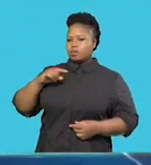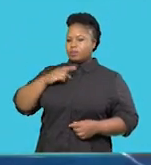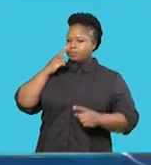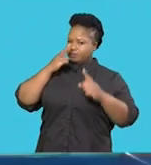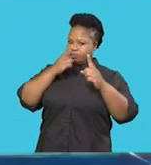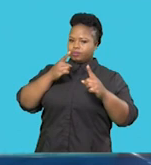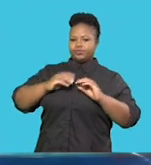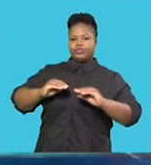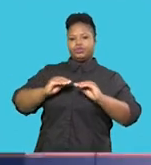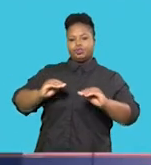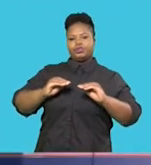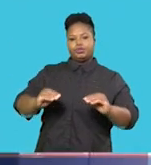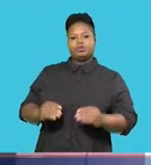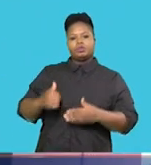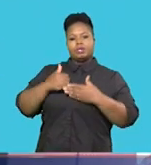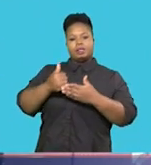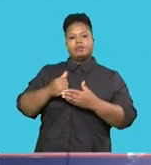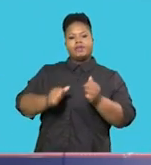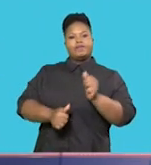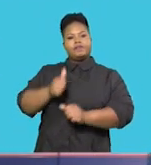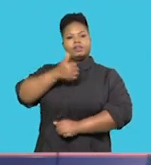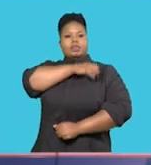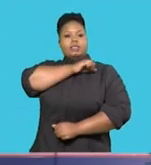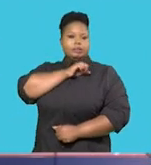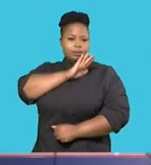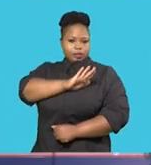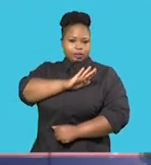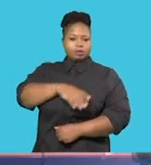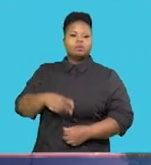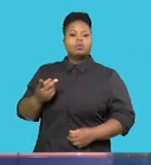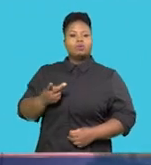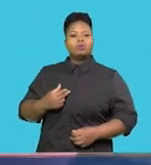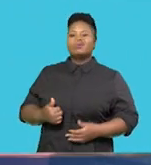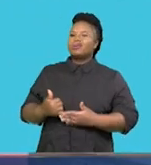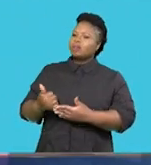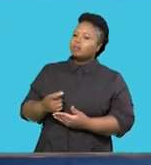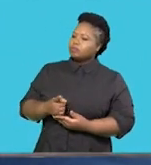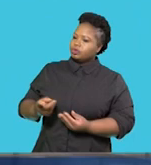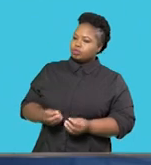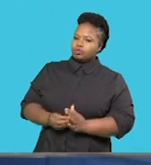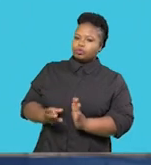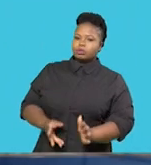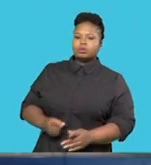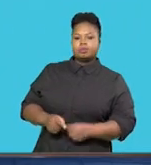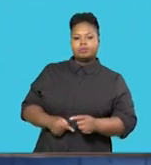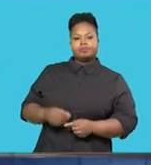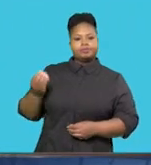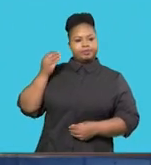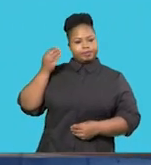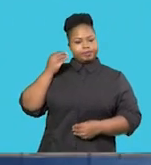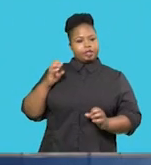inkqubo zoqeqesho kuncedo lokuqala. Le yindlela yokuxhobisa abafundi ngolwazi